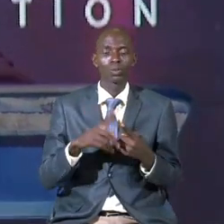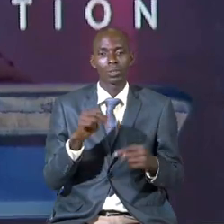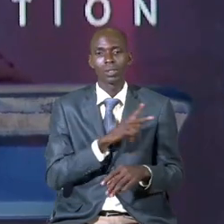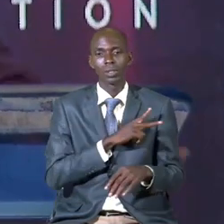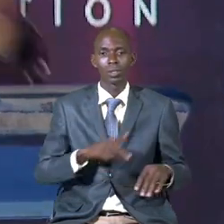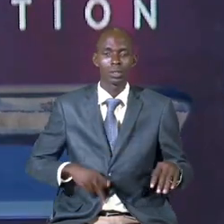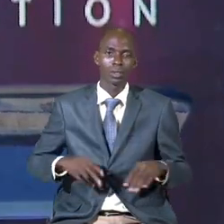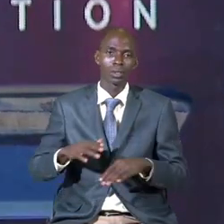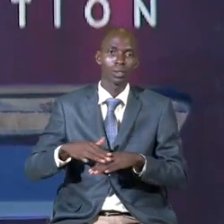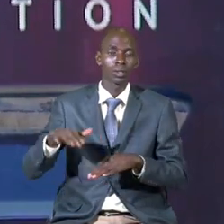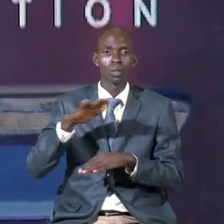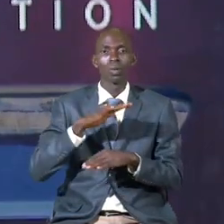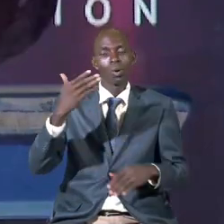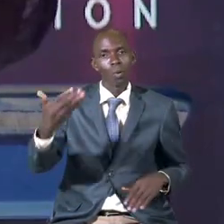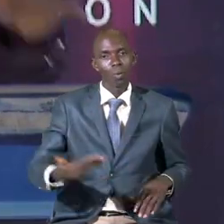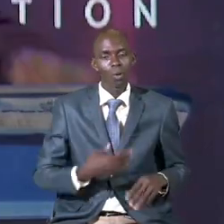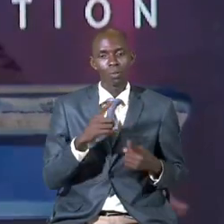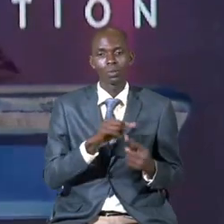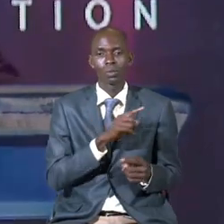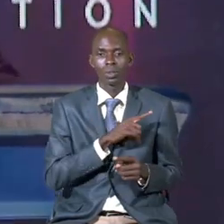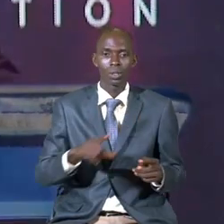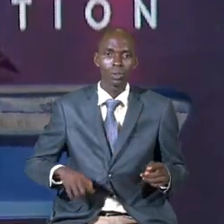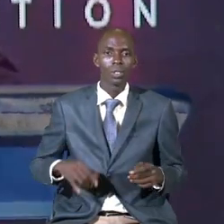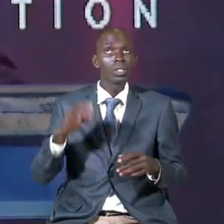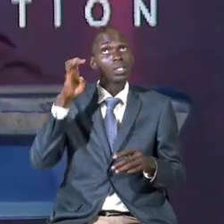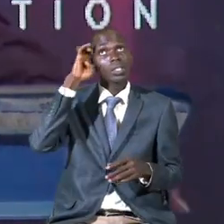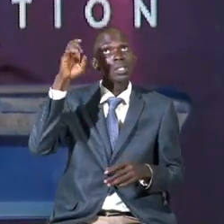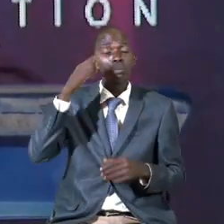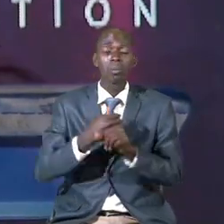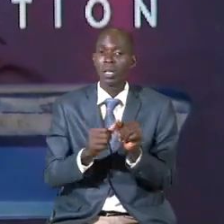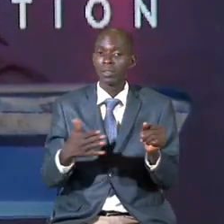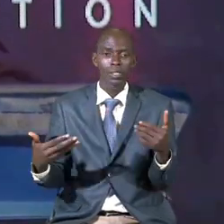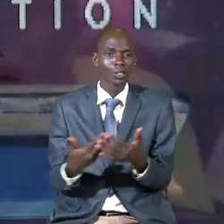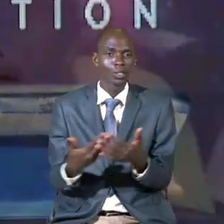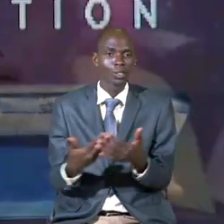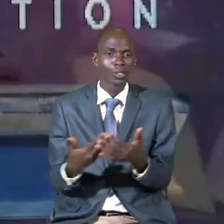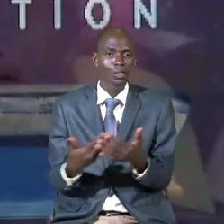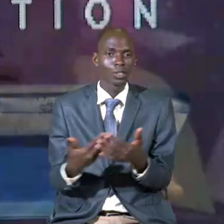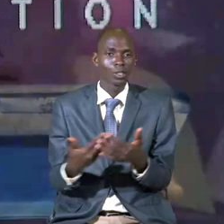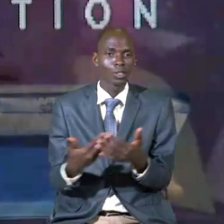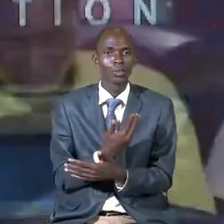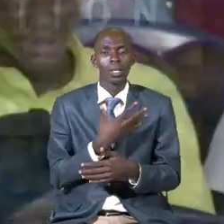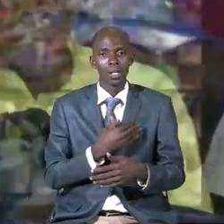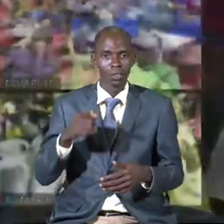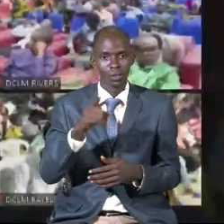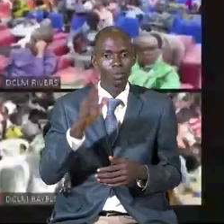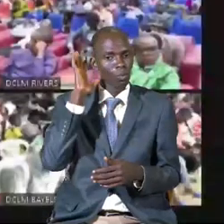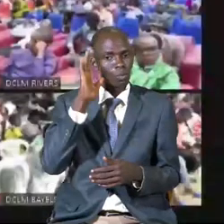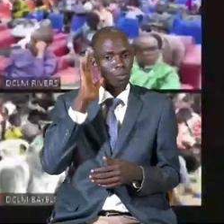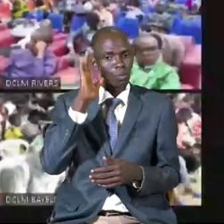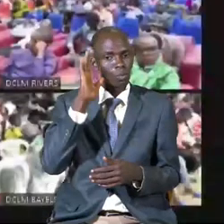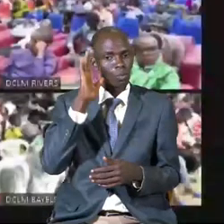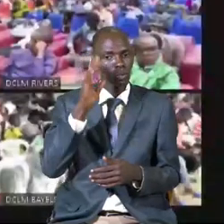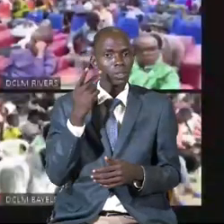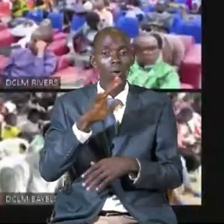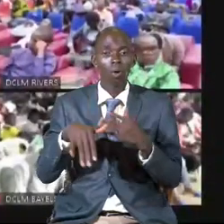lord he makes everything new and you'll see all the information